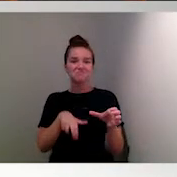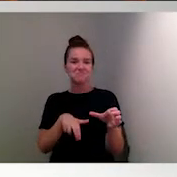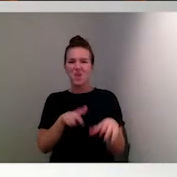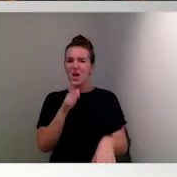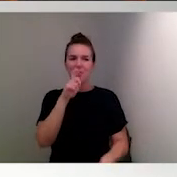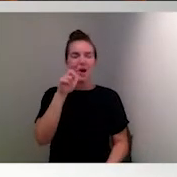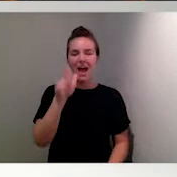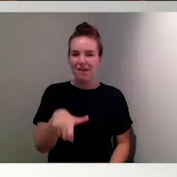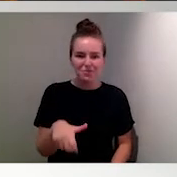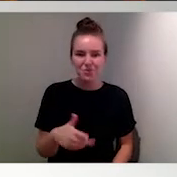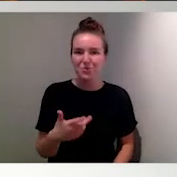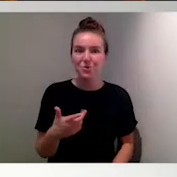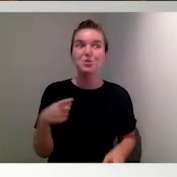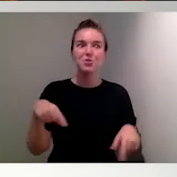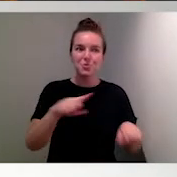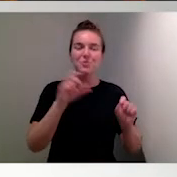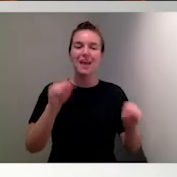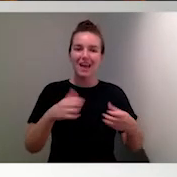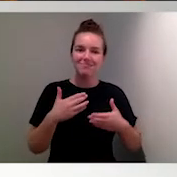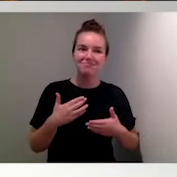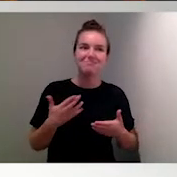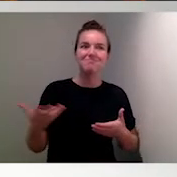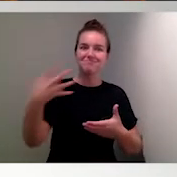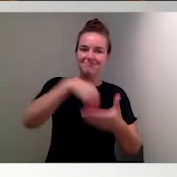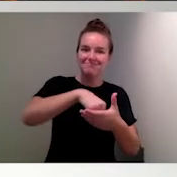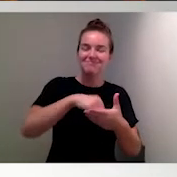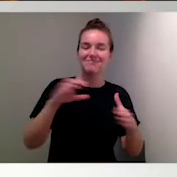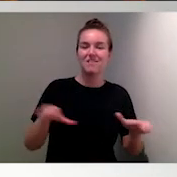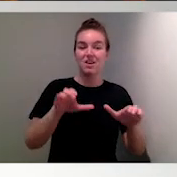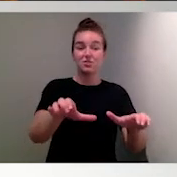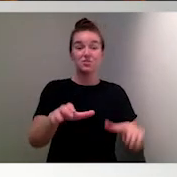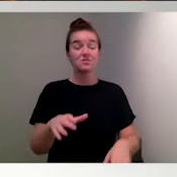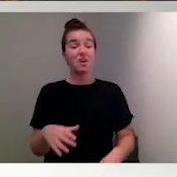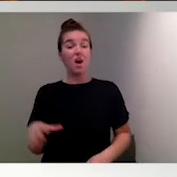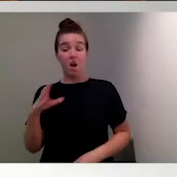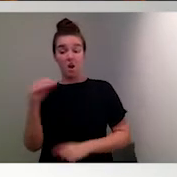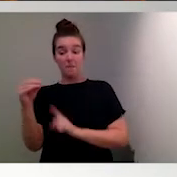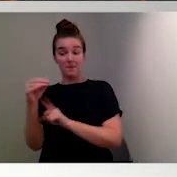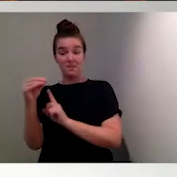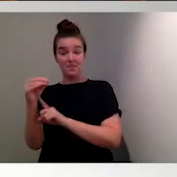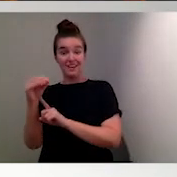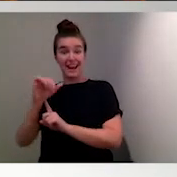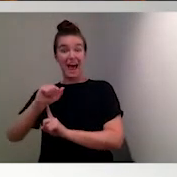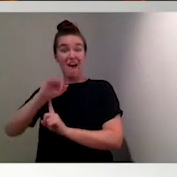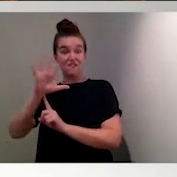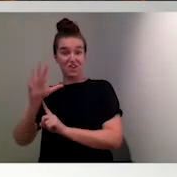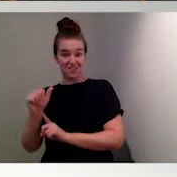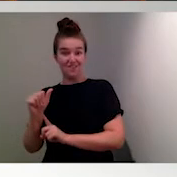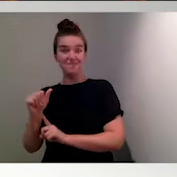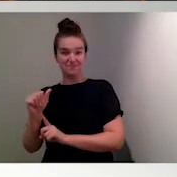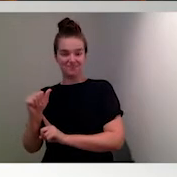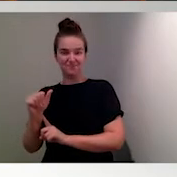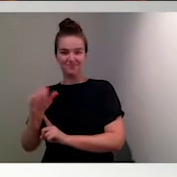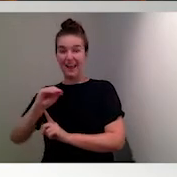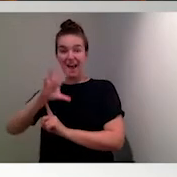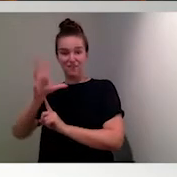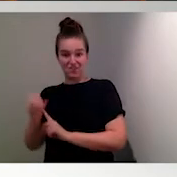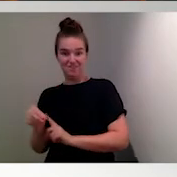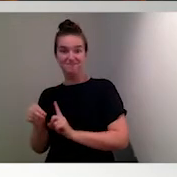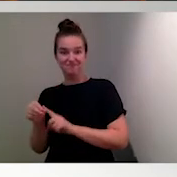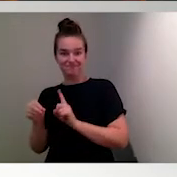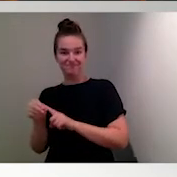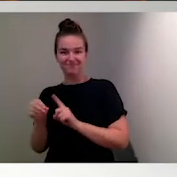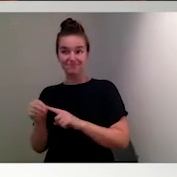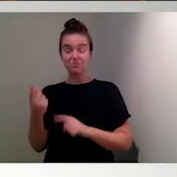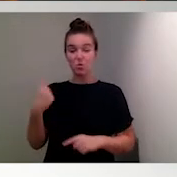does completely accessible travel. In fact, we're planning to go to Africa in 2023. We're taking a small group, going to Kenya, using a